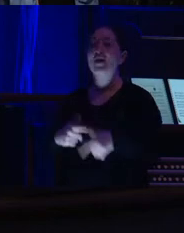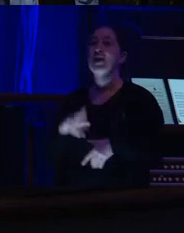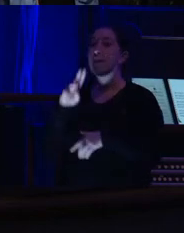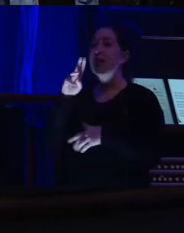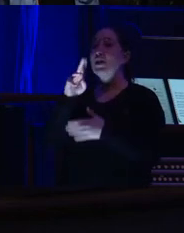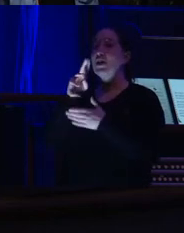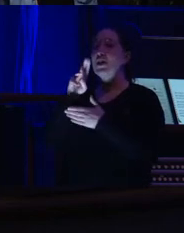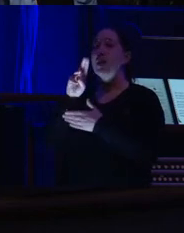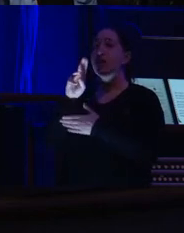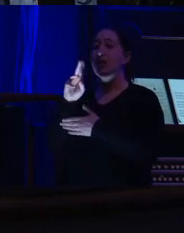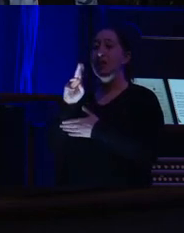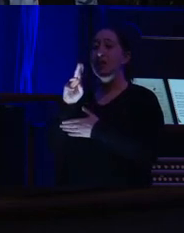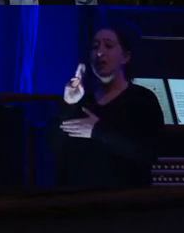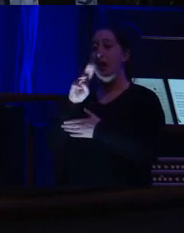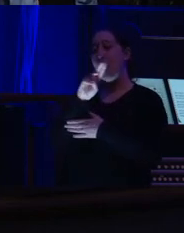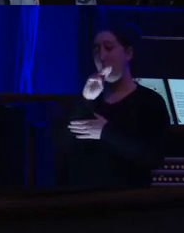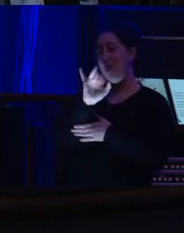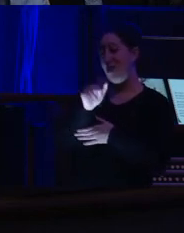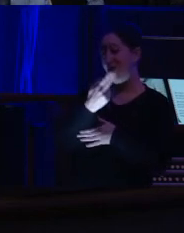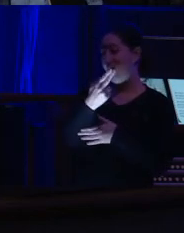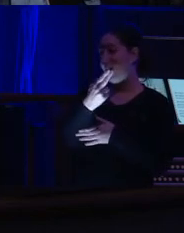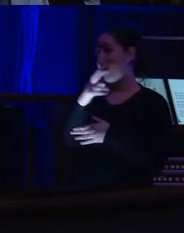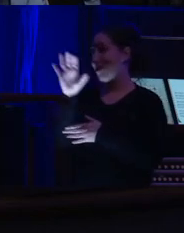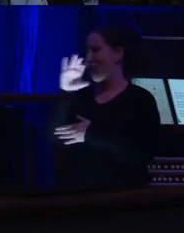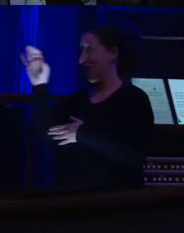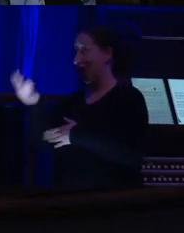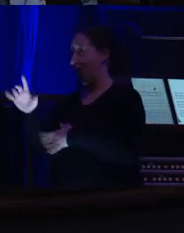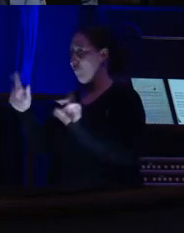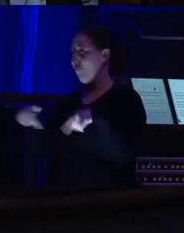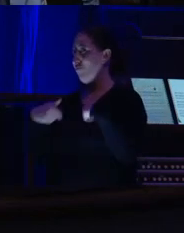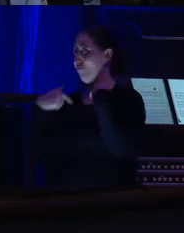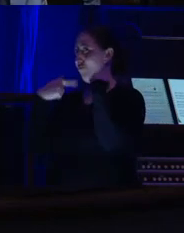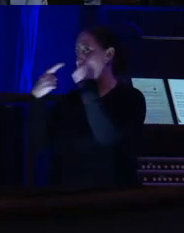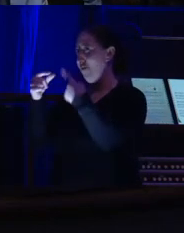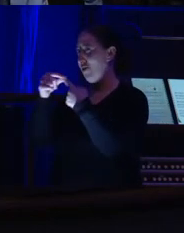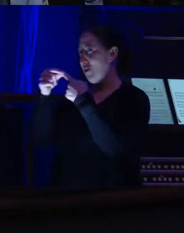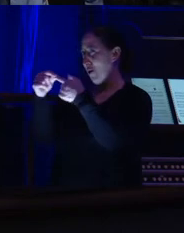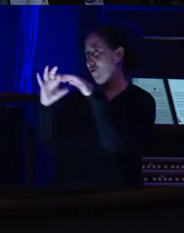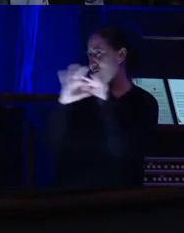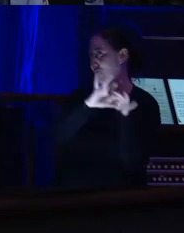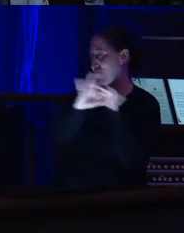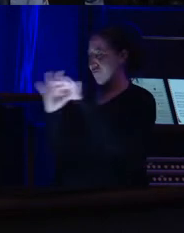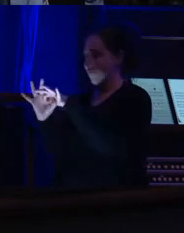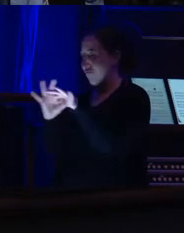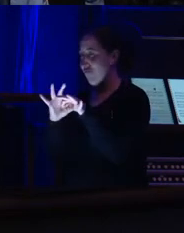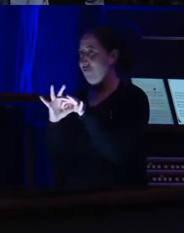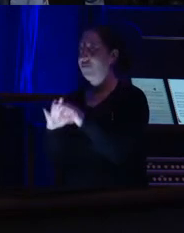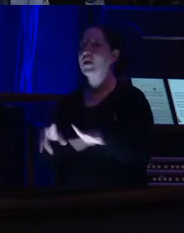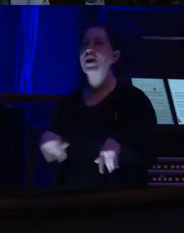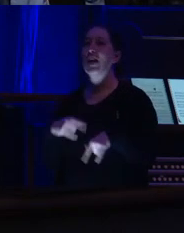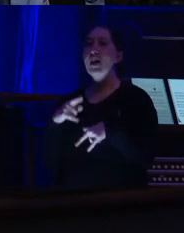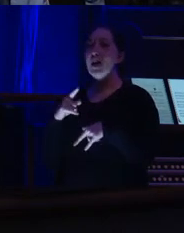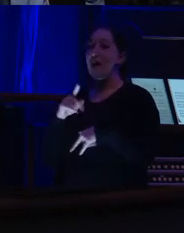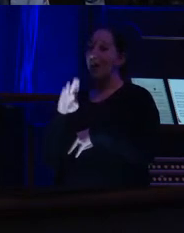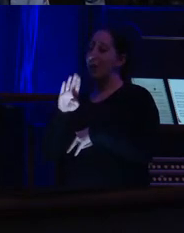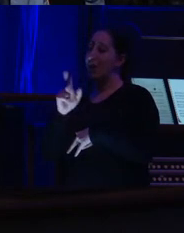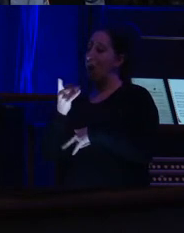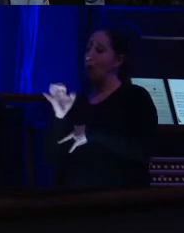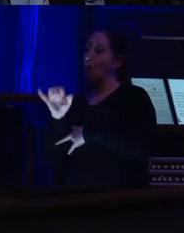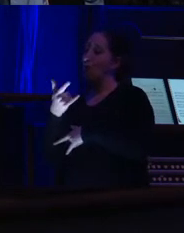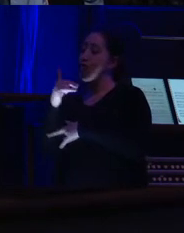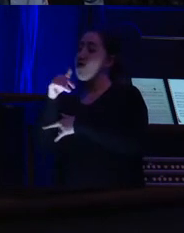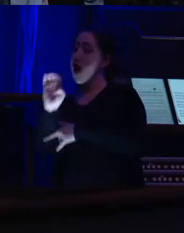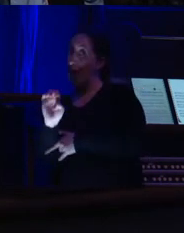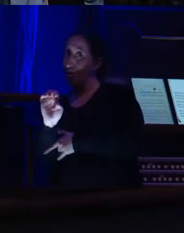Michigan and Chicago have long shared a special relationship. As an undergraduate center,